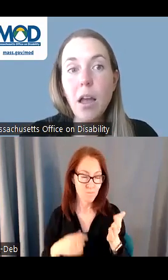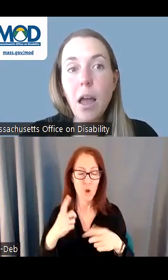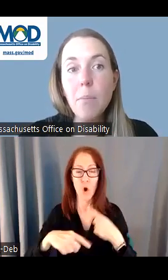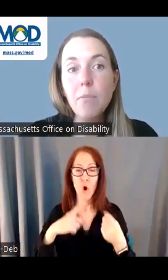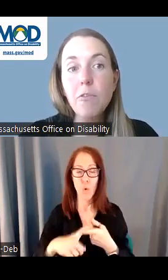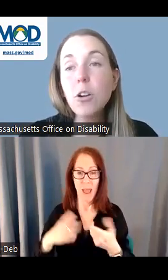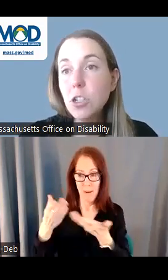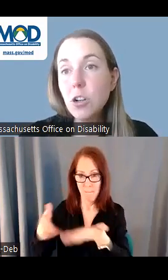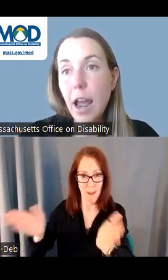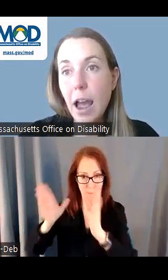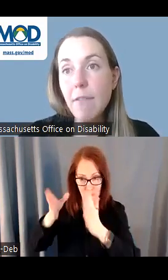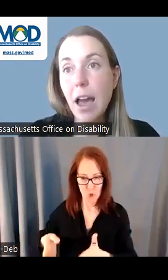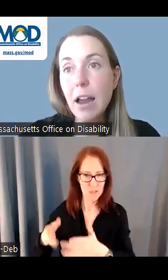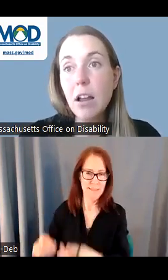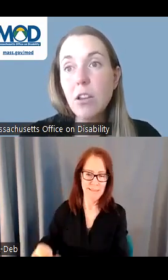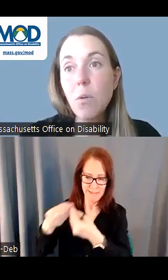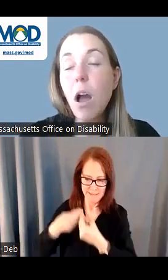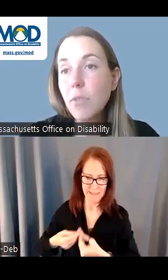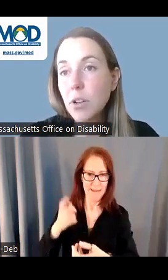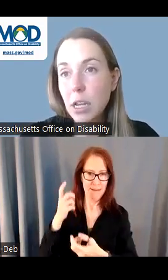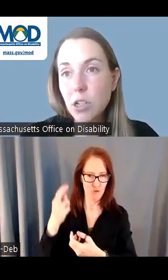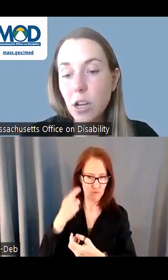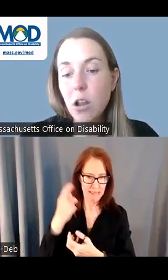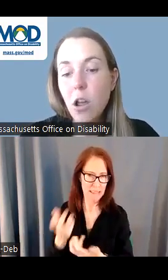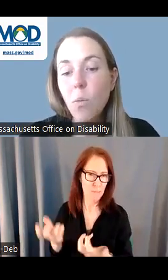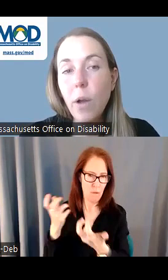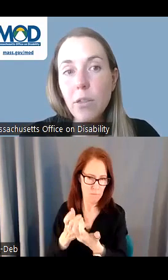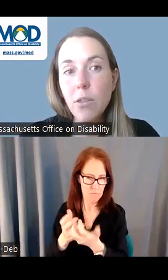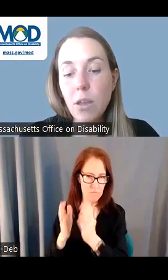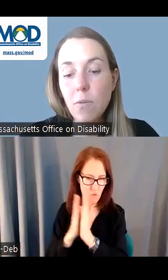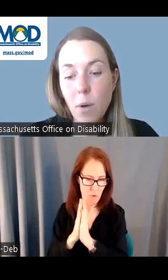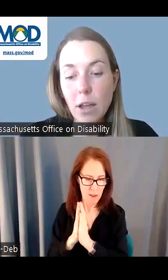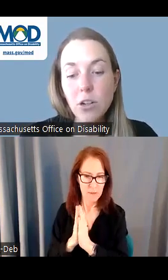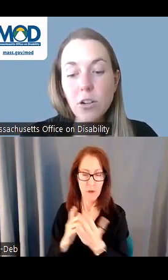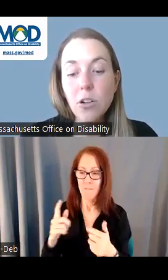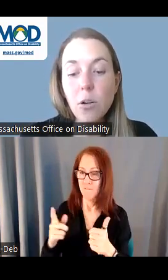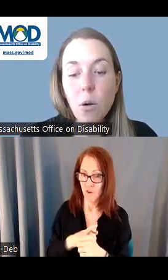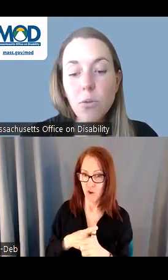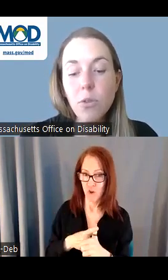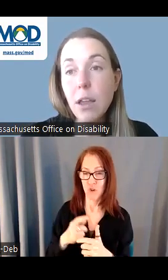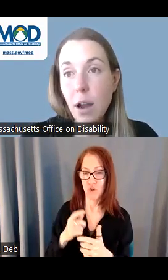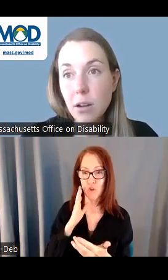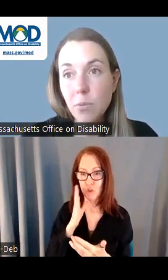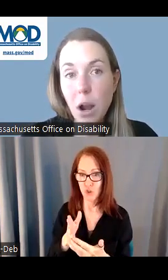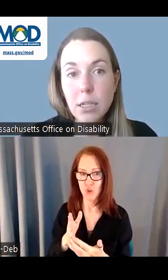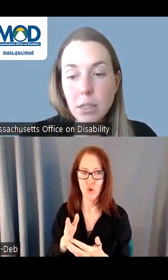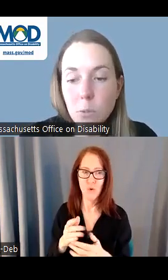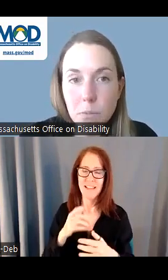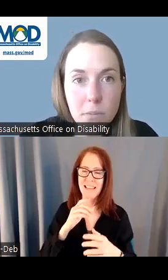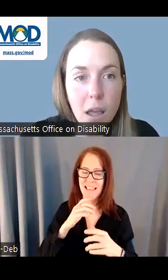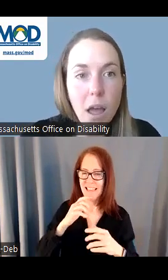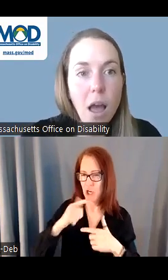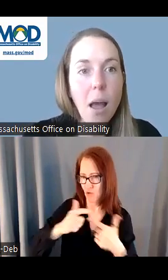public, first you're going to have that conversation with the requester. You're going to go through the interactive